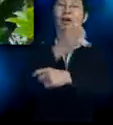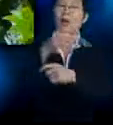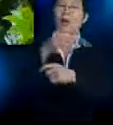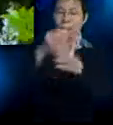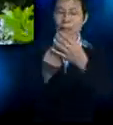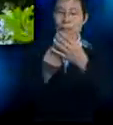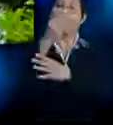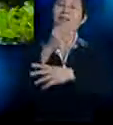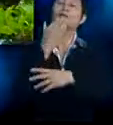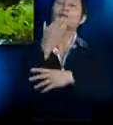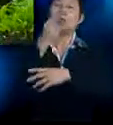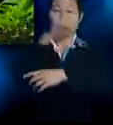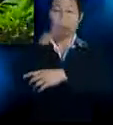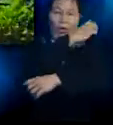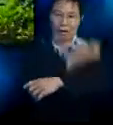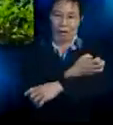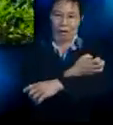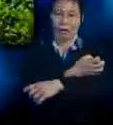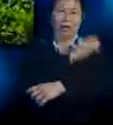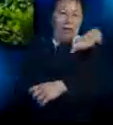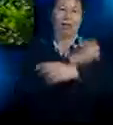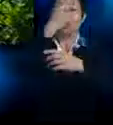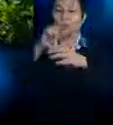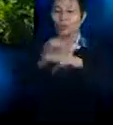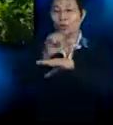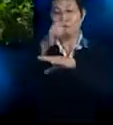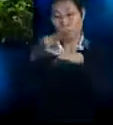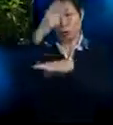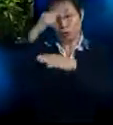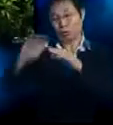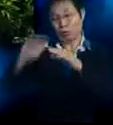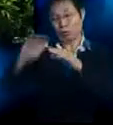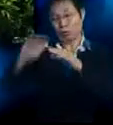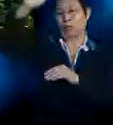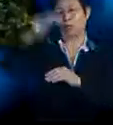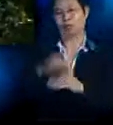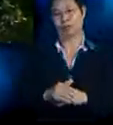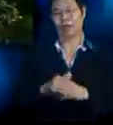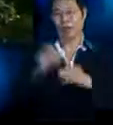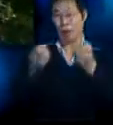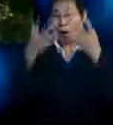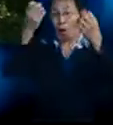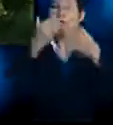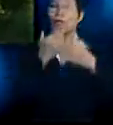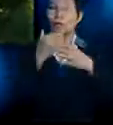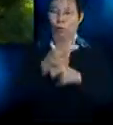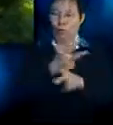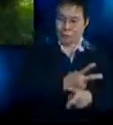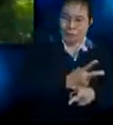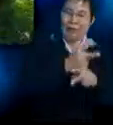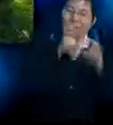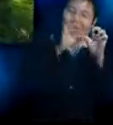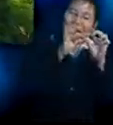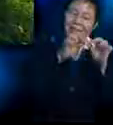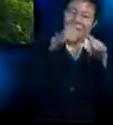energy is used by plants for growth and for maintaining temperature. Excess glucose is stored as starch